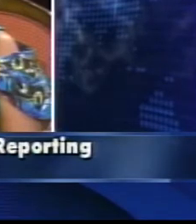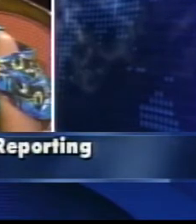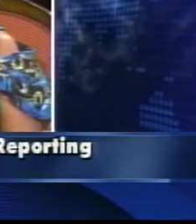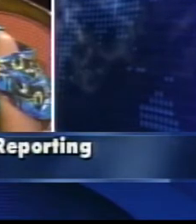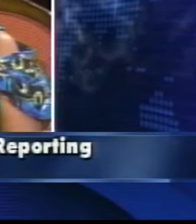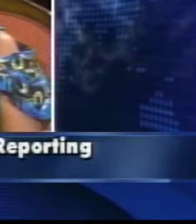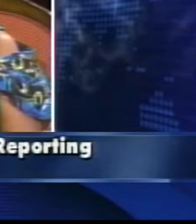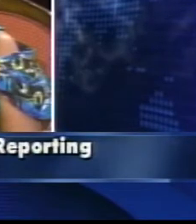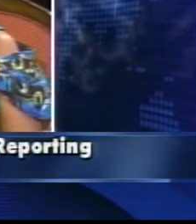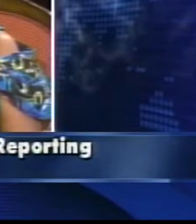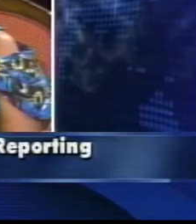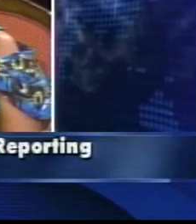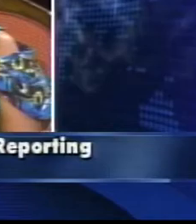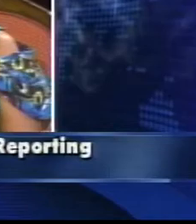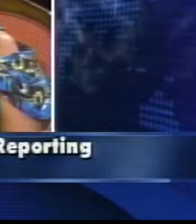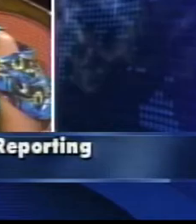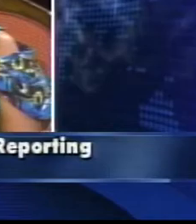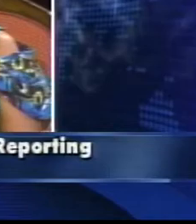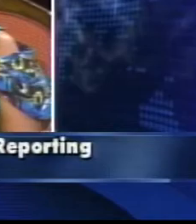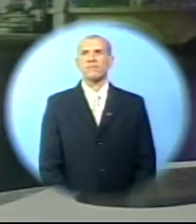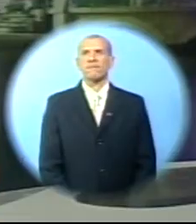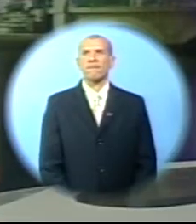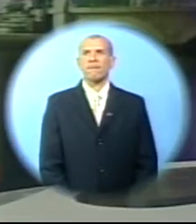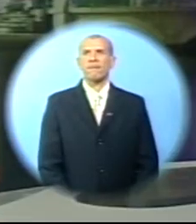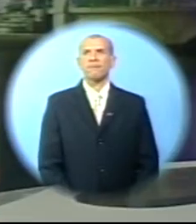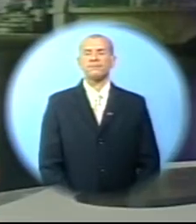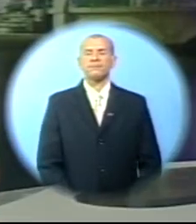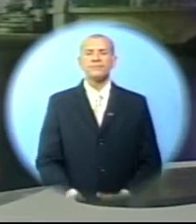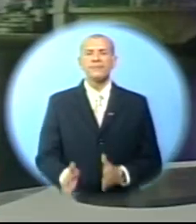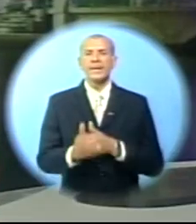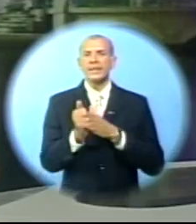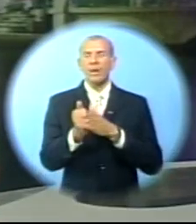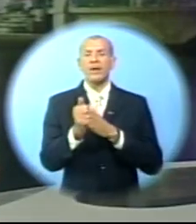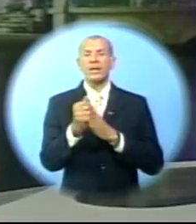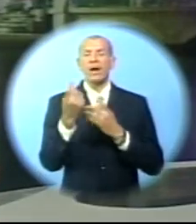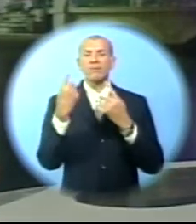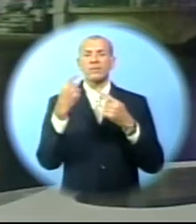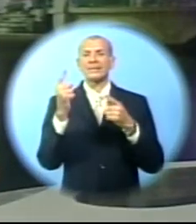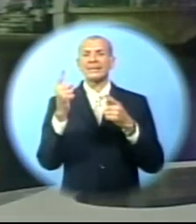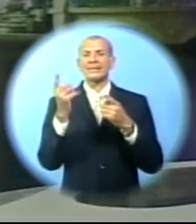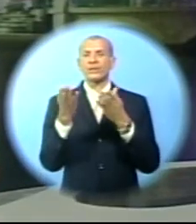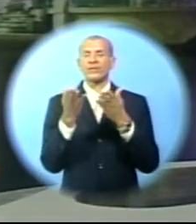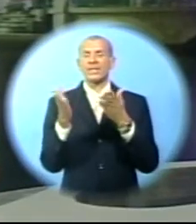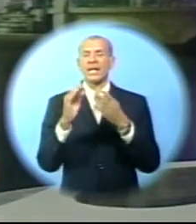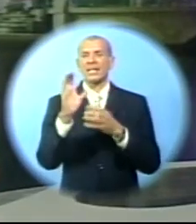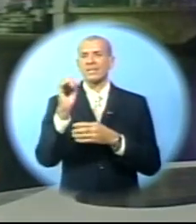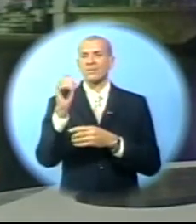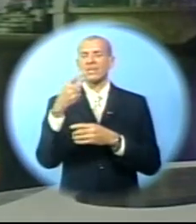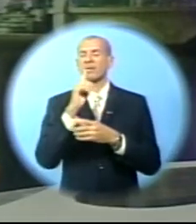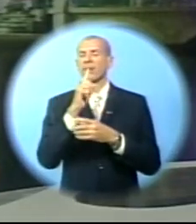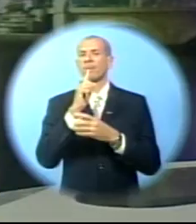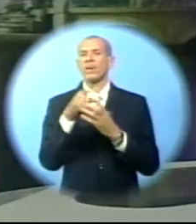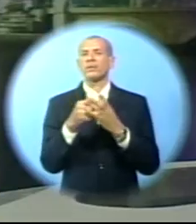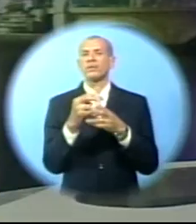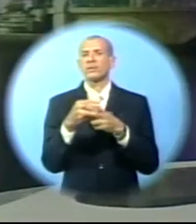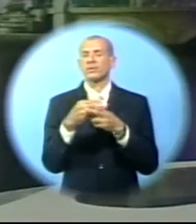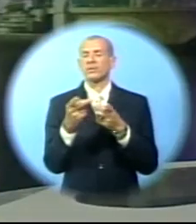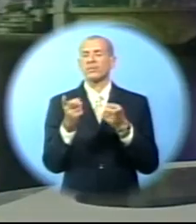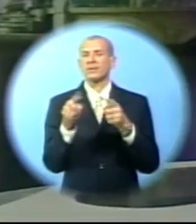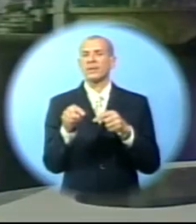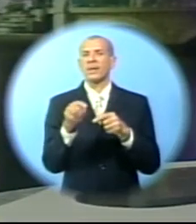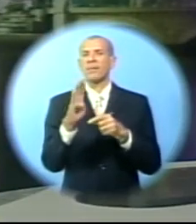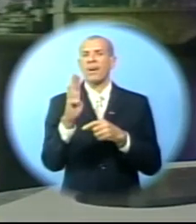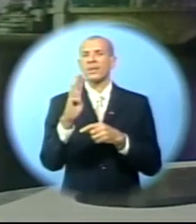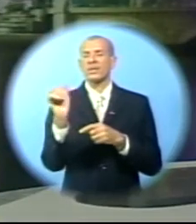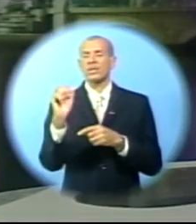home. Okay, Rosemary Aline, there are Director of Broadcast Services here at the CBC talking about the upcoming Barbados